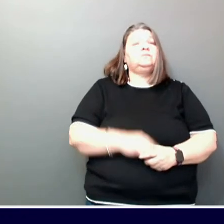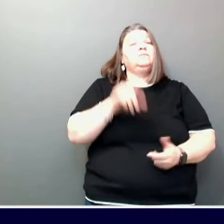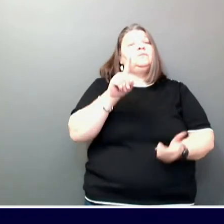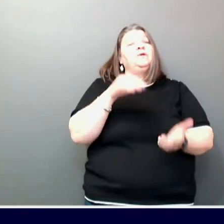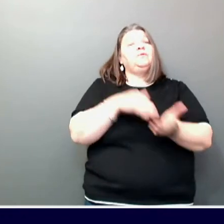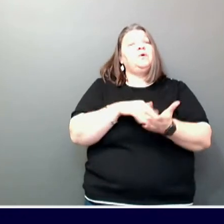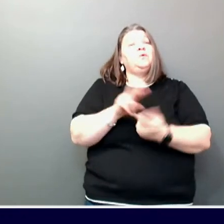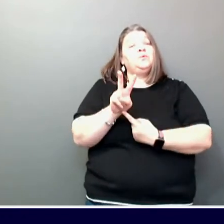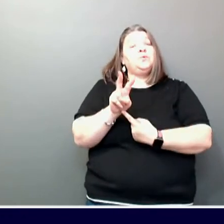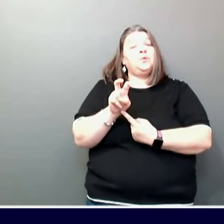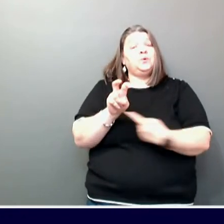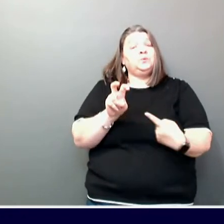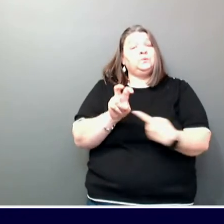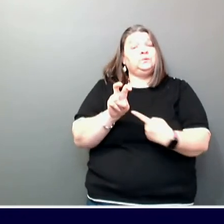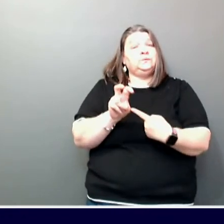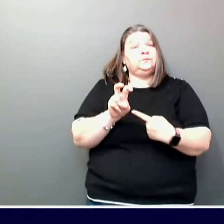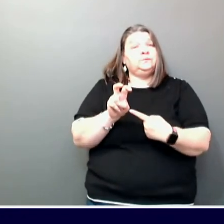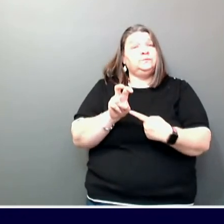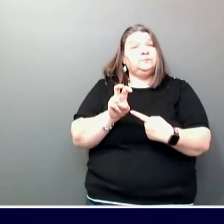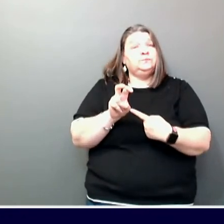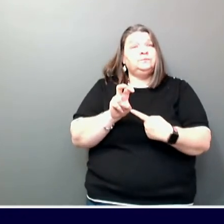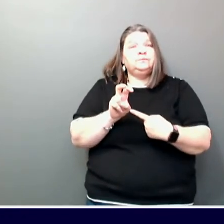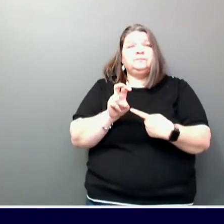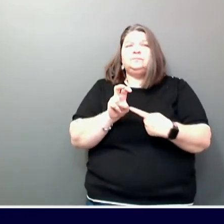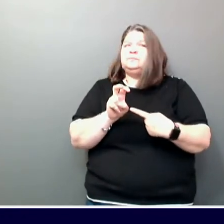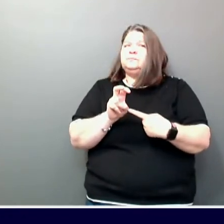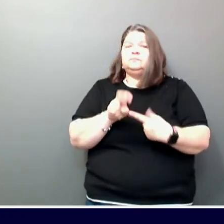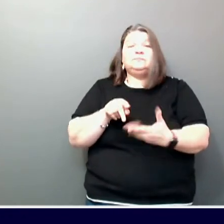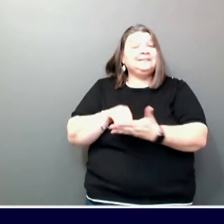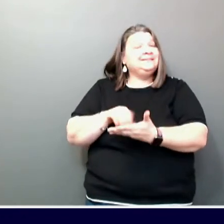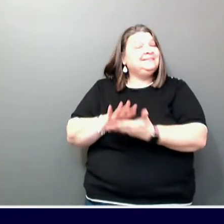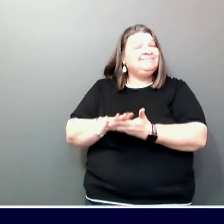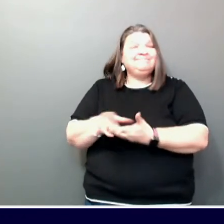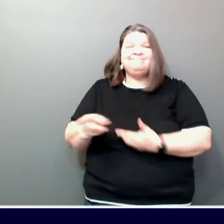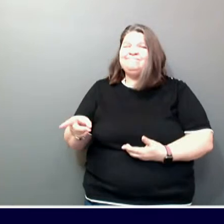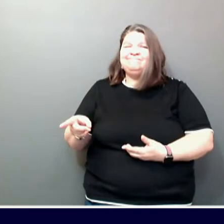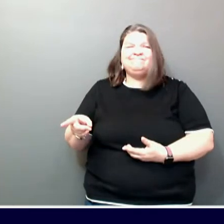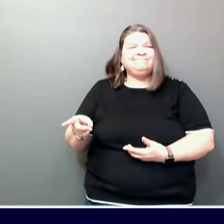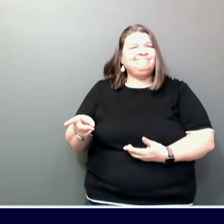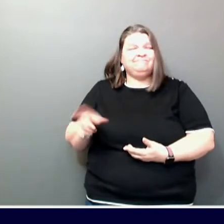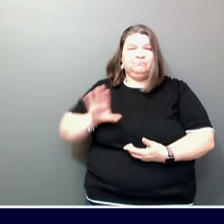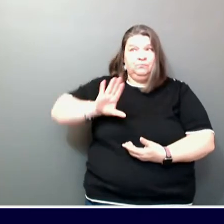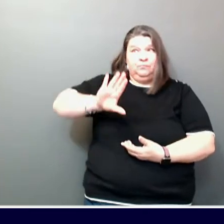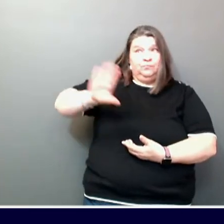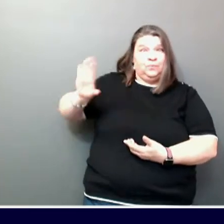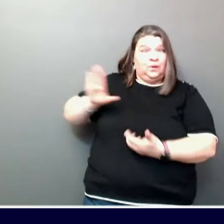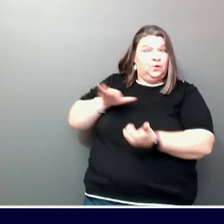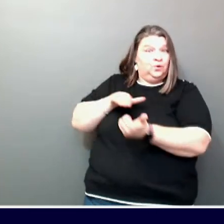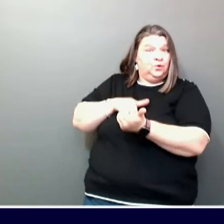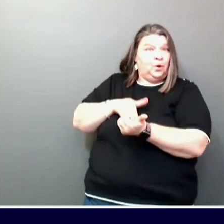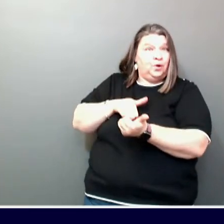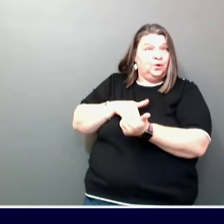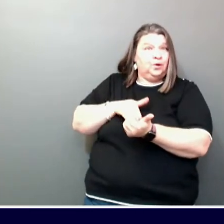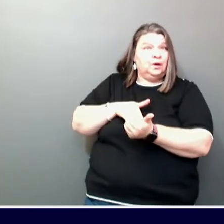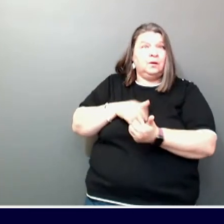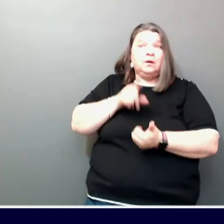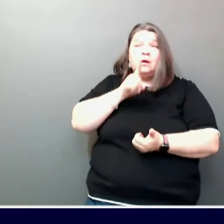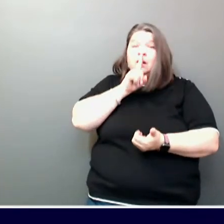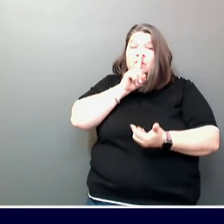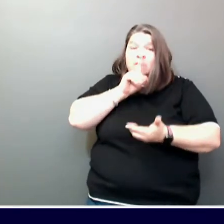are individuals, for example, for whom the attending physician may not have listed COVID on the death